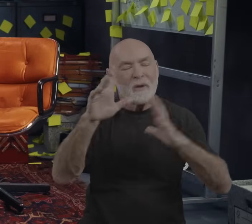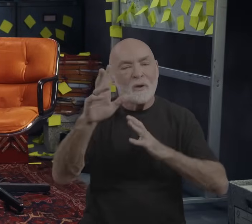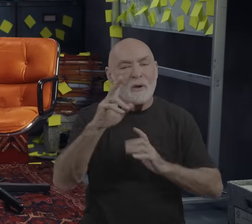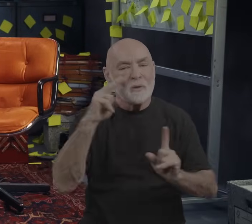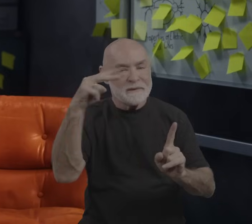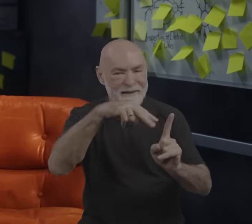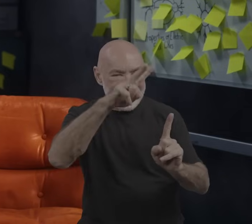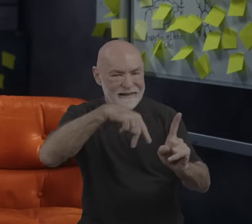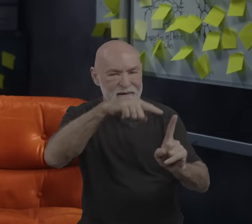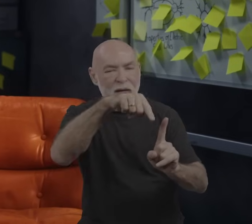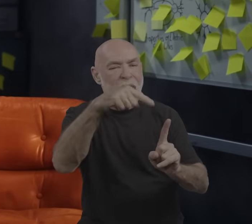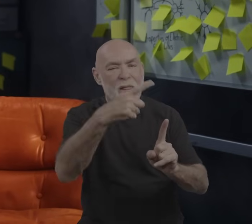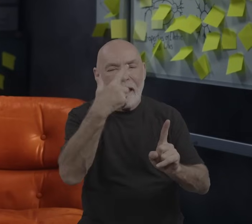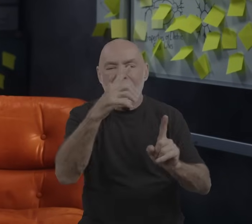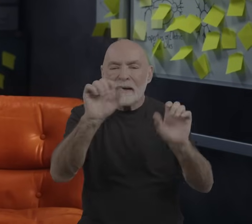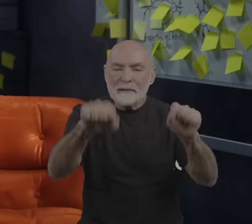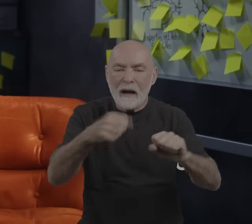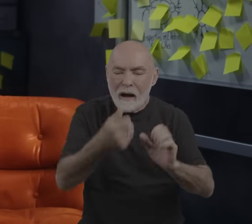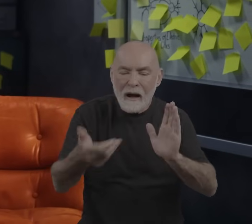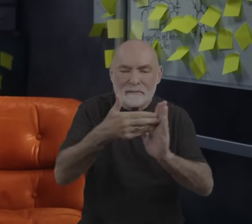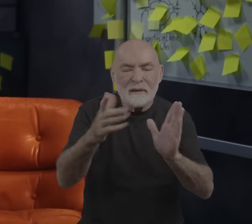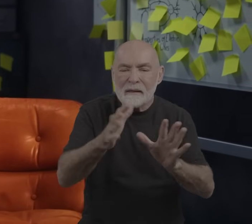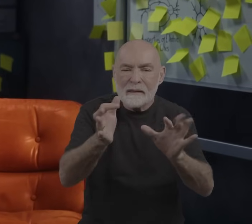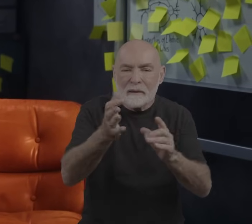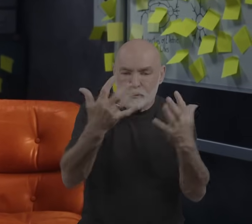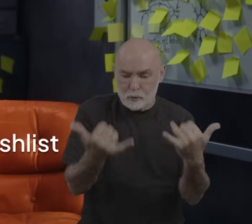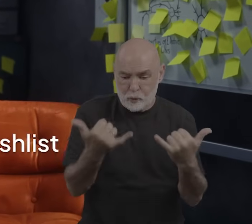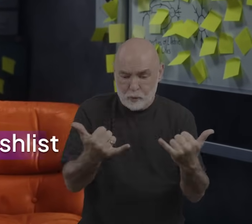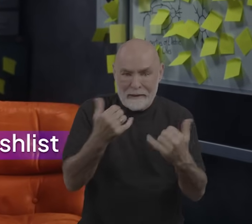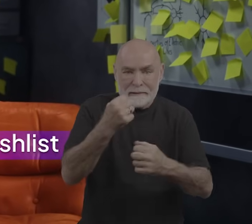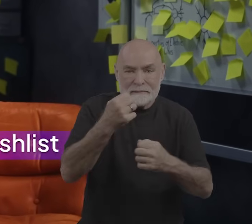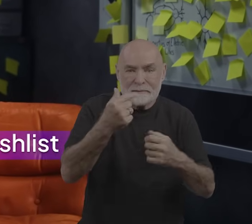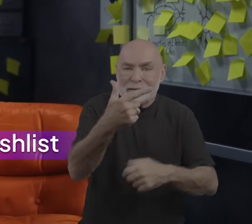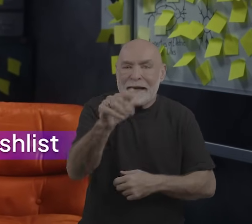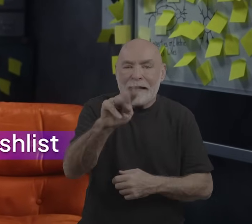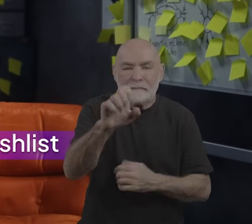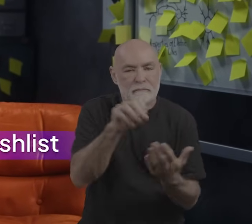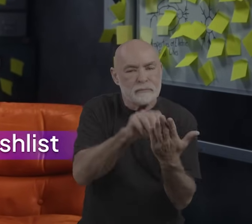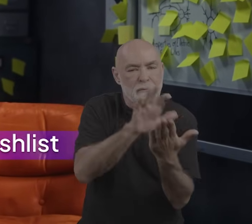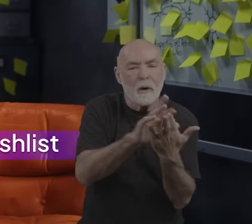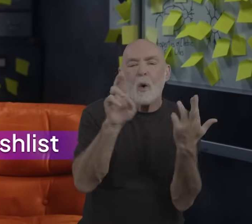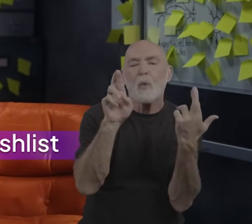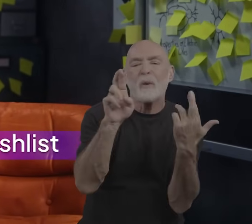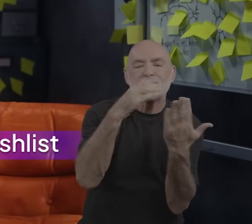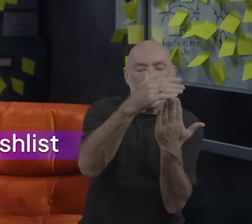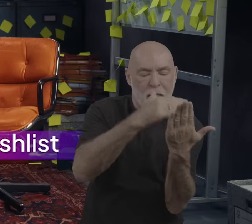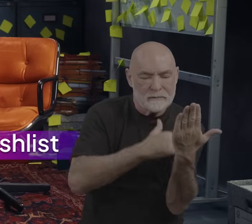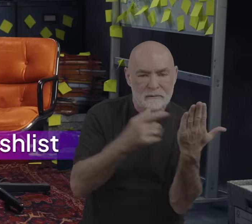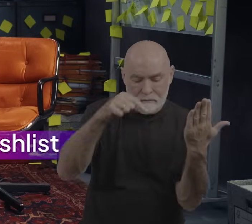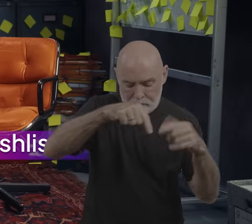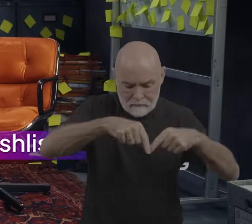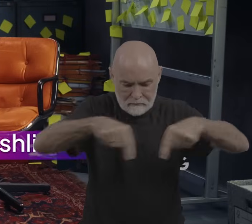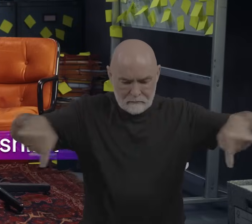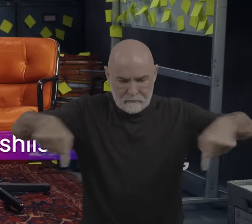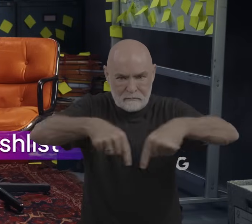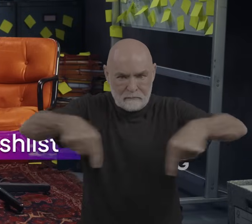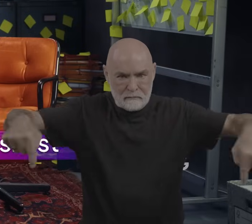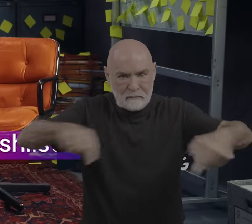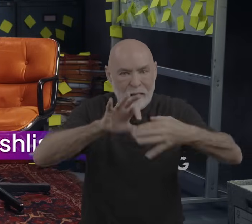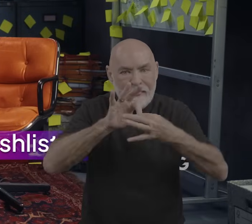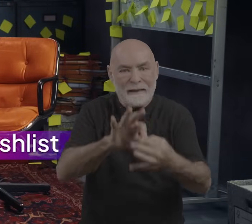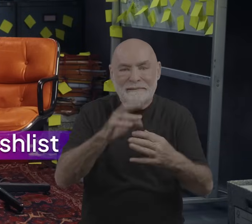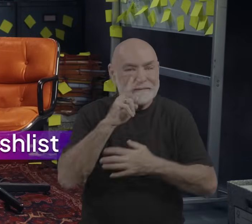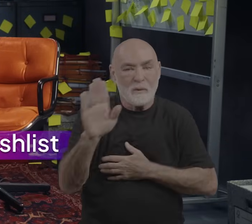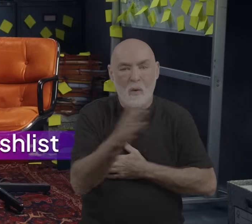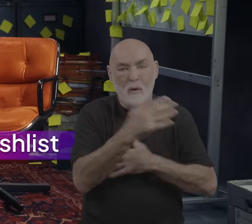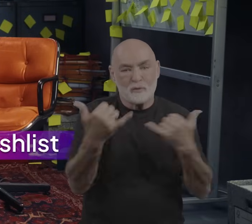see. When you see them, just let them know that they can add any of today's exciting games to their wish list. Follow the link below to